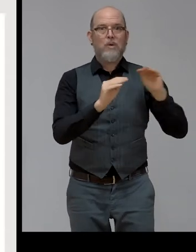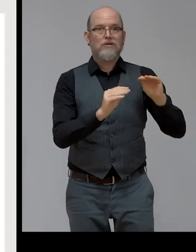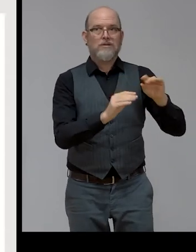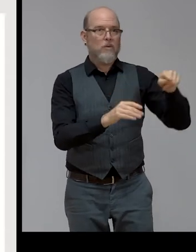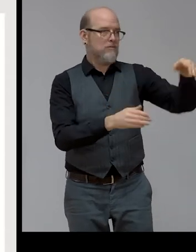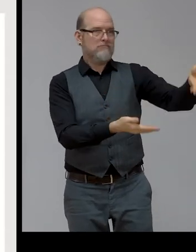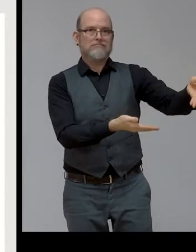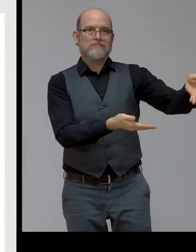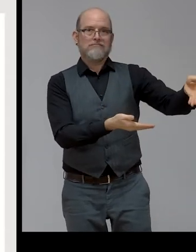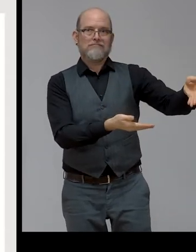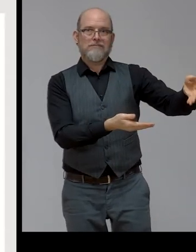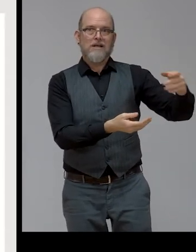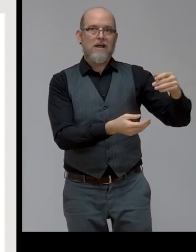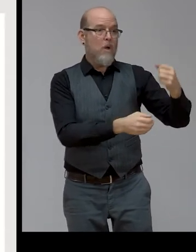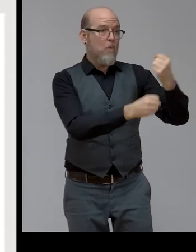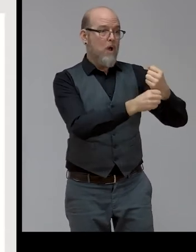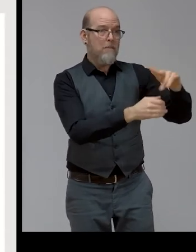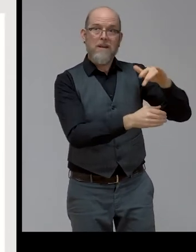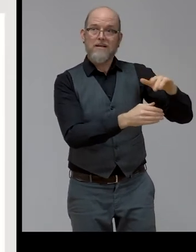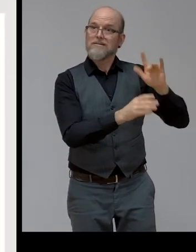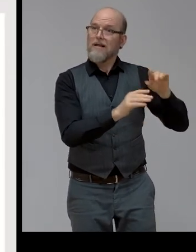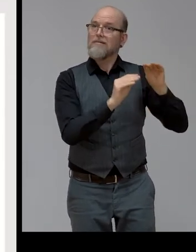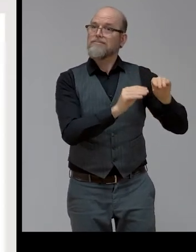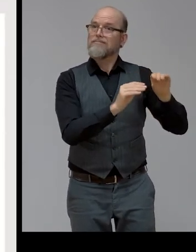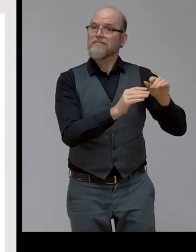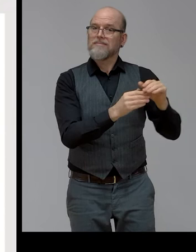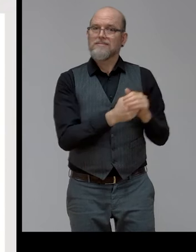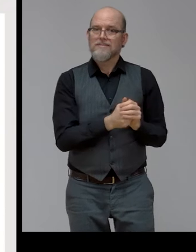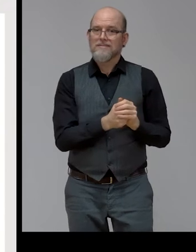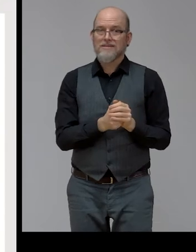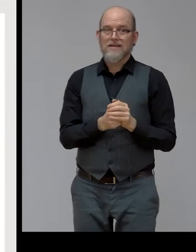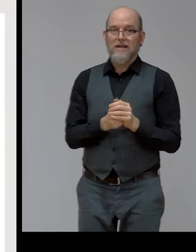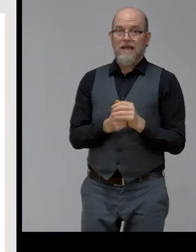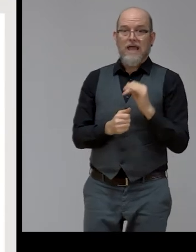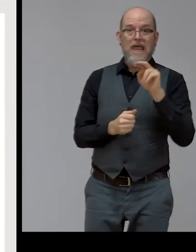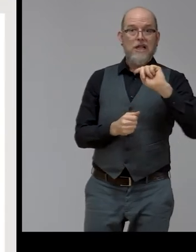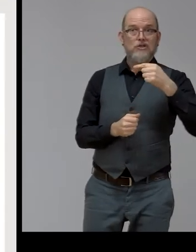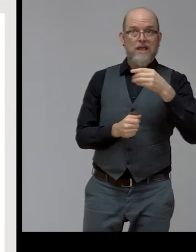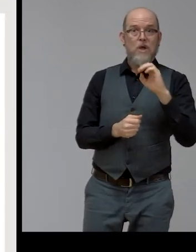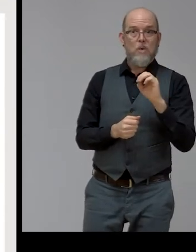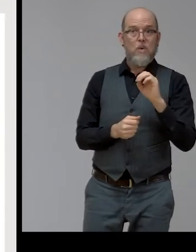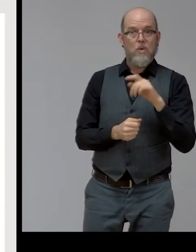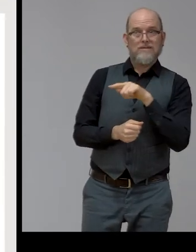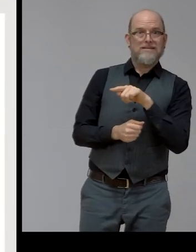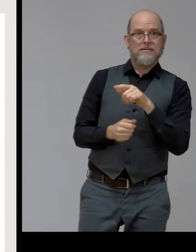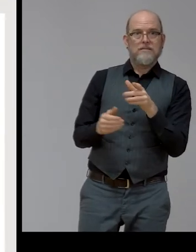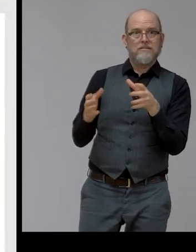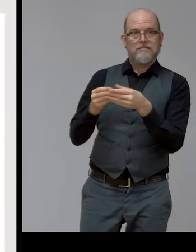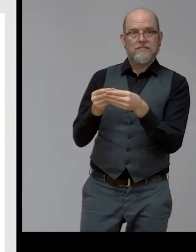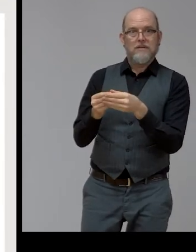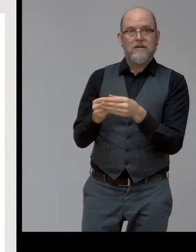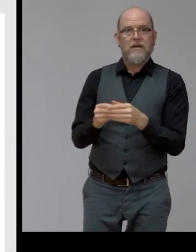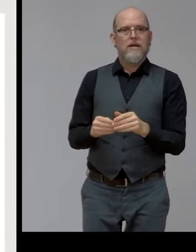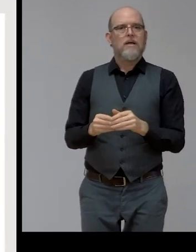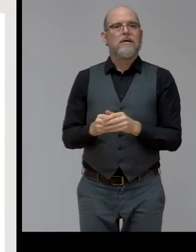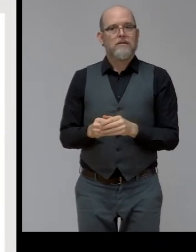continues. And the NGO, they trained 49 job coaches so